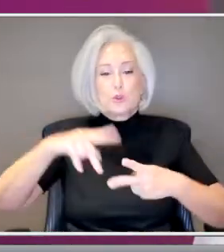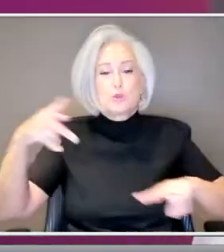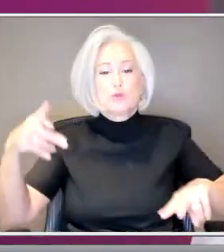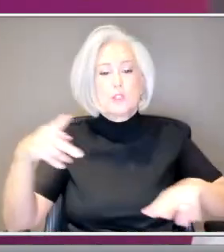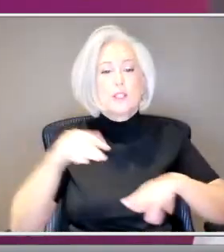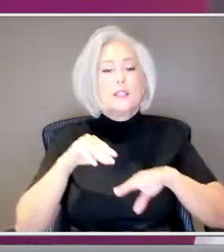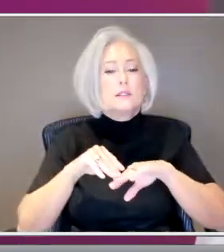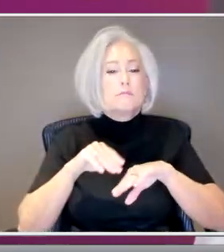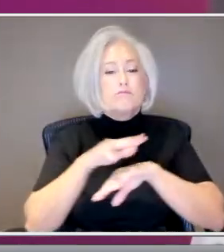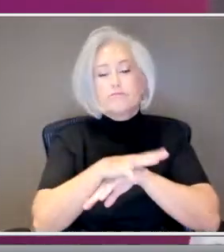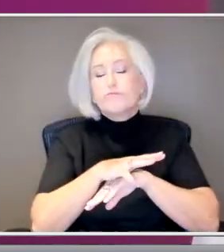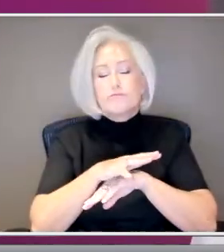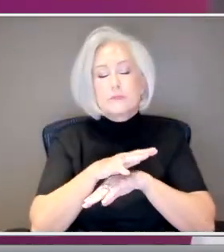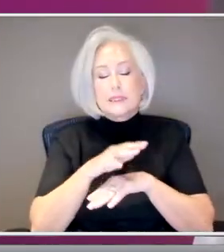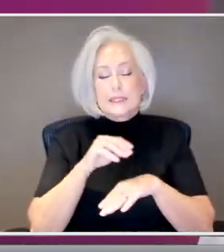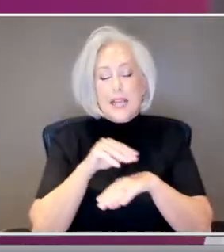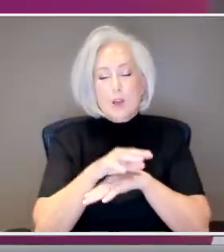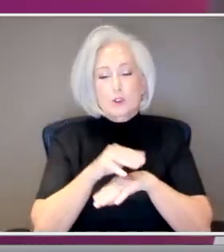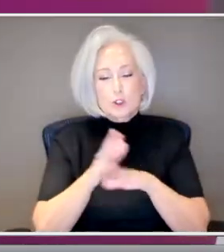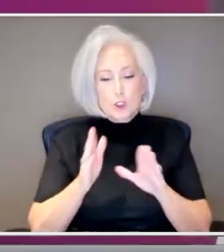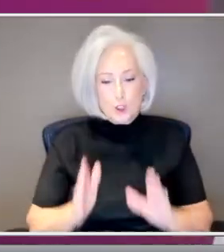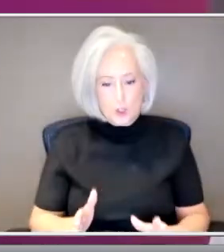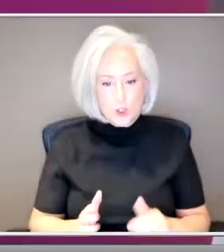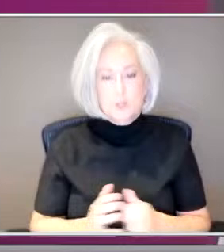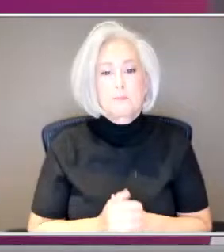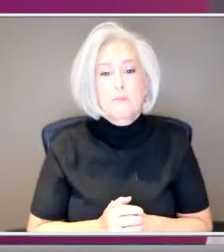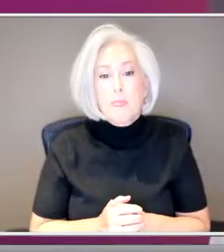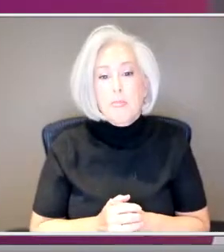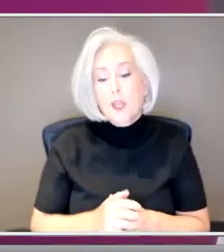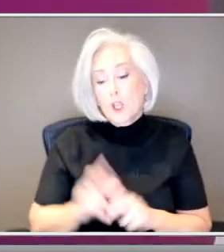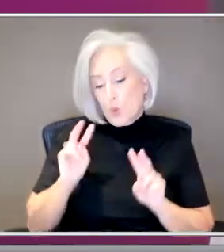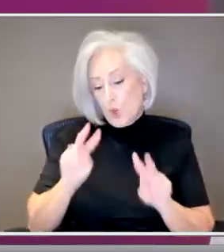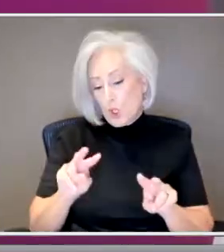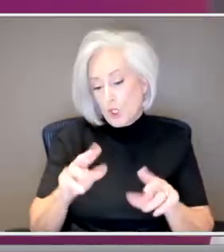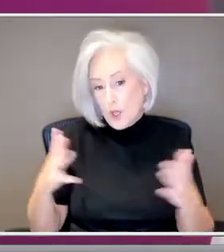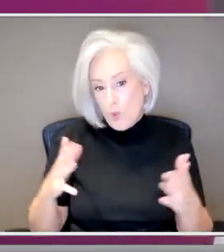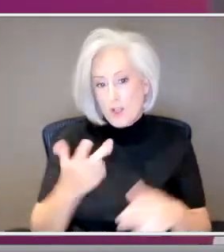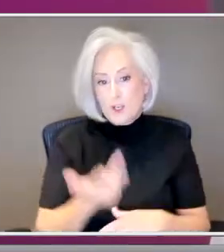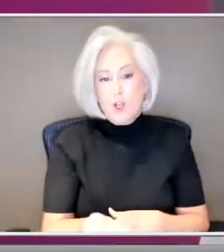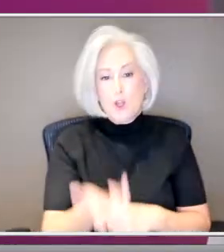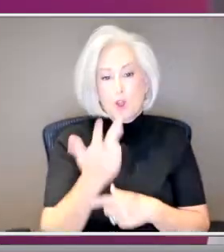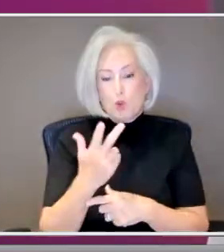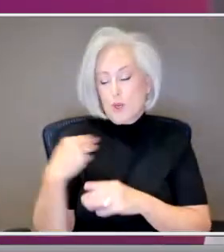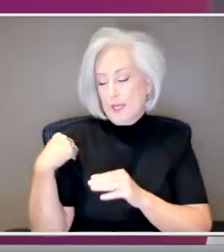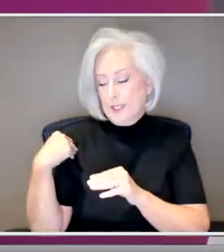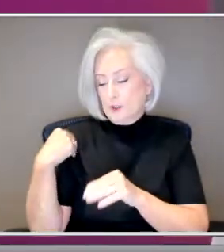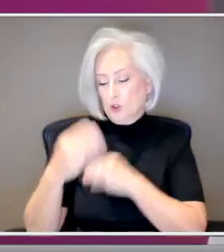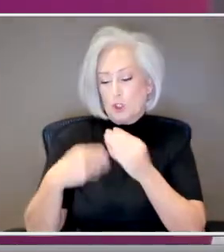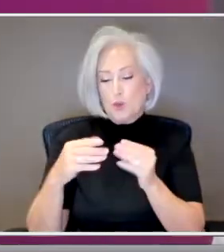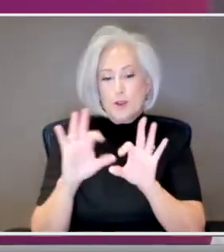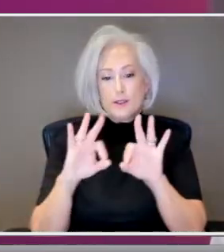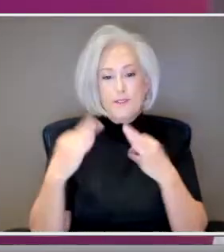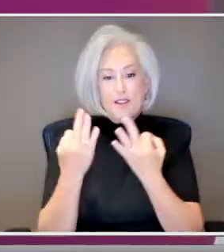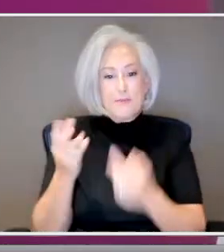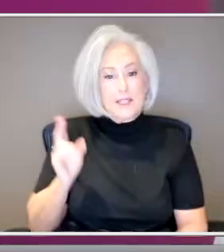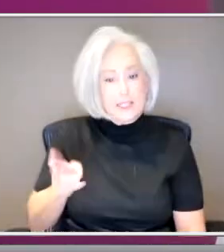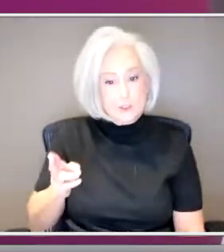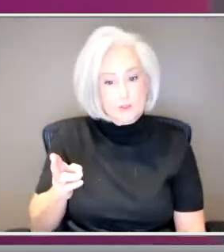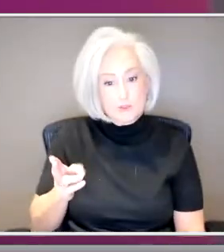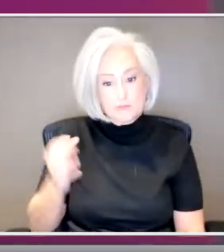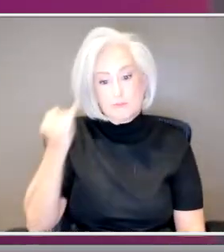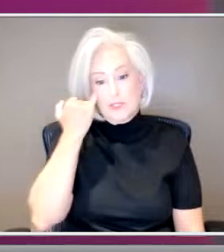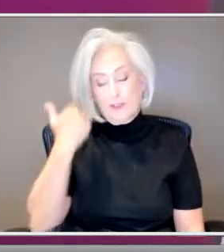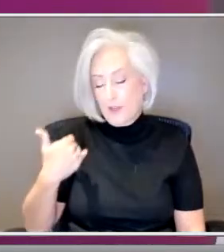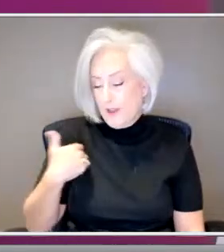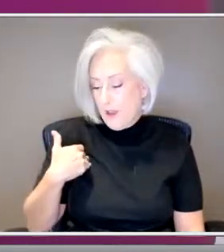do is we go through a 3-generation family history. If we have it, that's great. If not, don't worry. We go through the rest of the